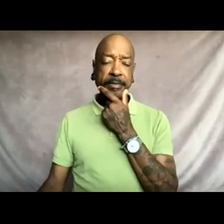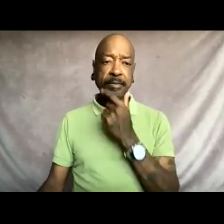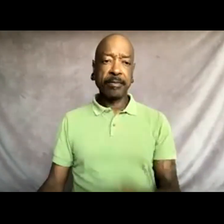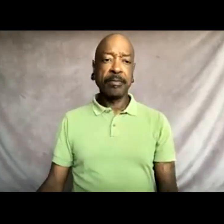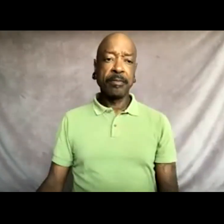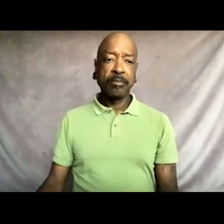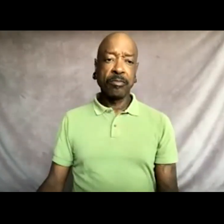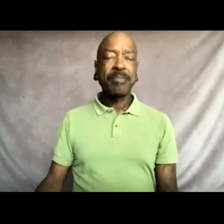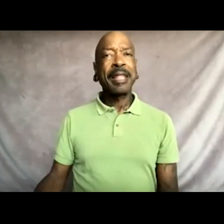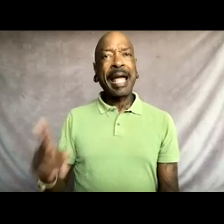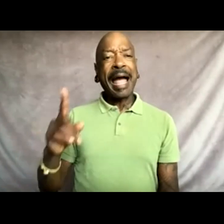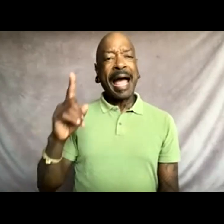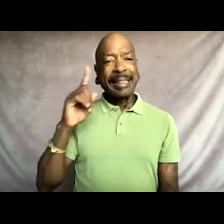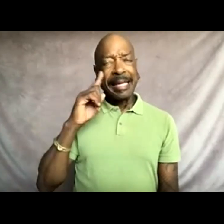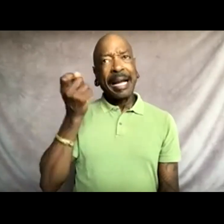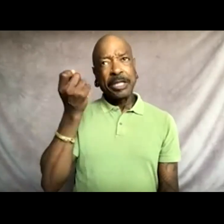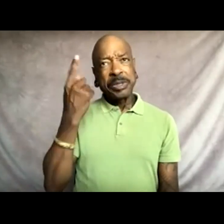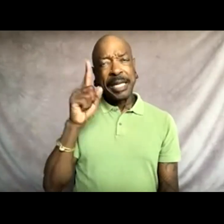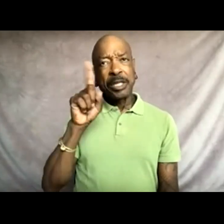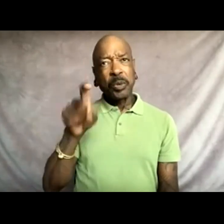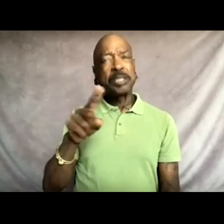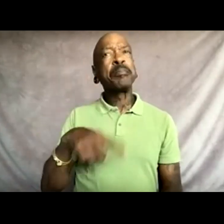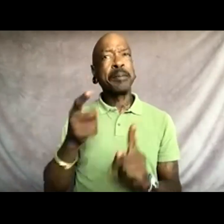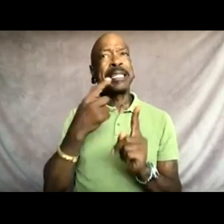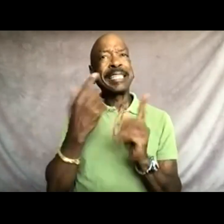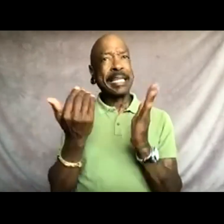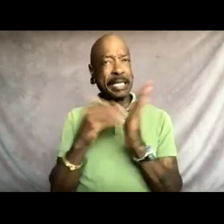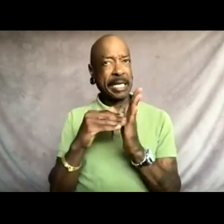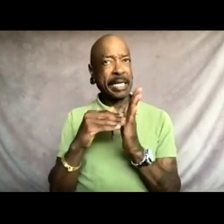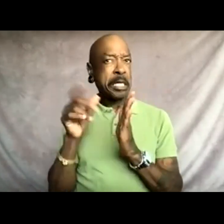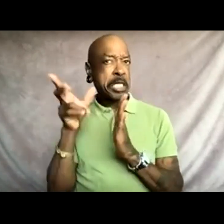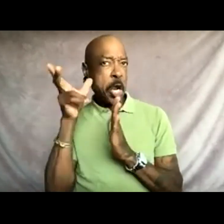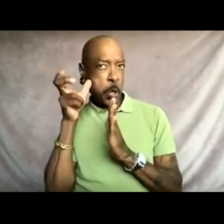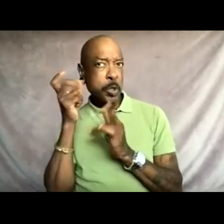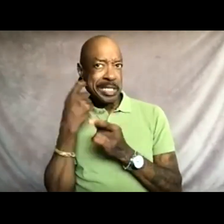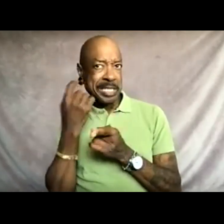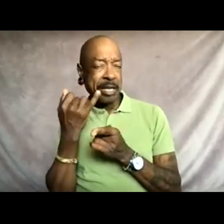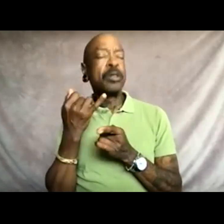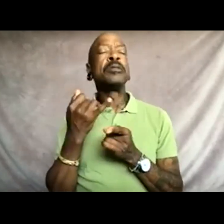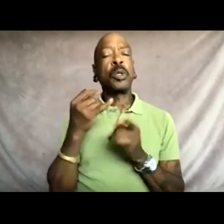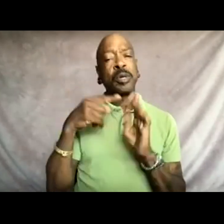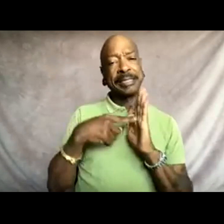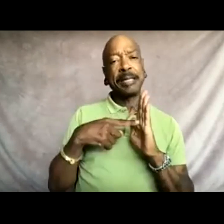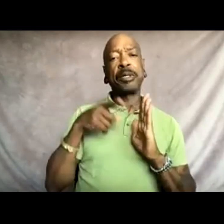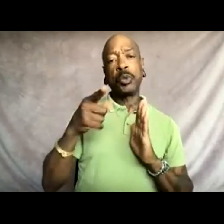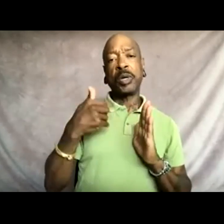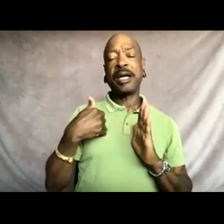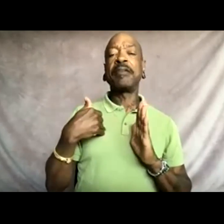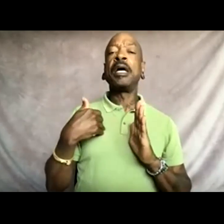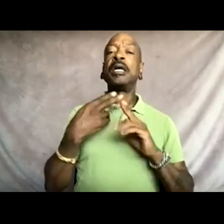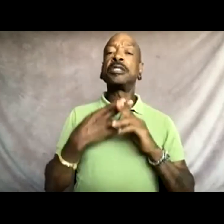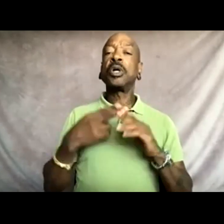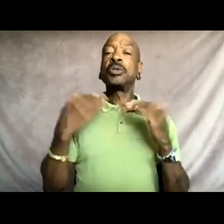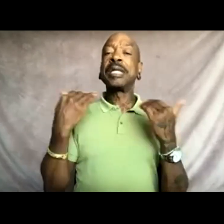Oh, okay. I think I understand the question. I'm going to just rephrase it. Like, let's say you have what's called a limited equity